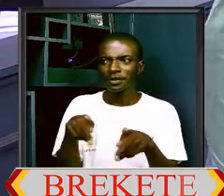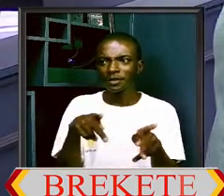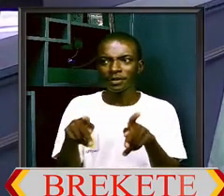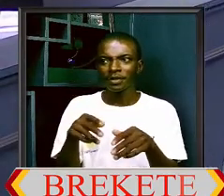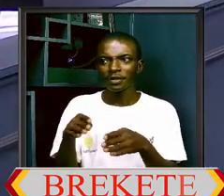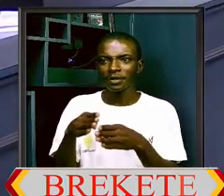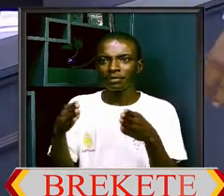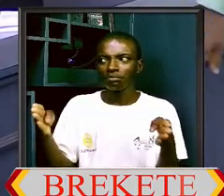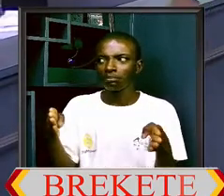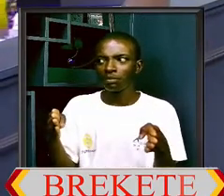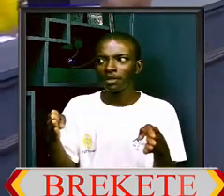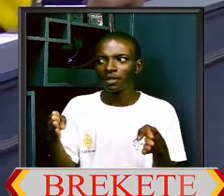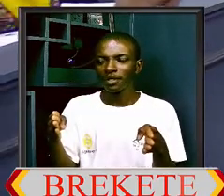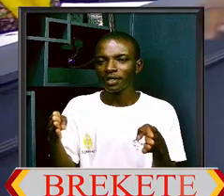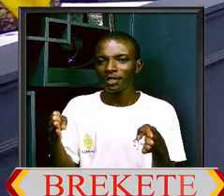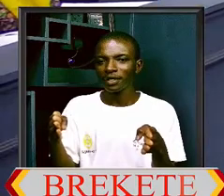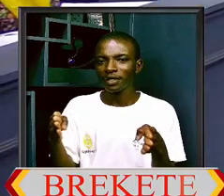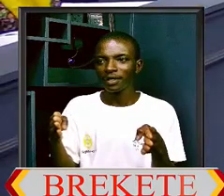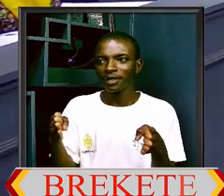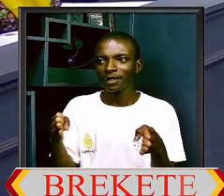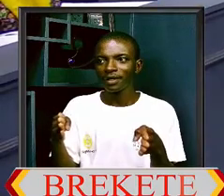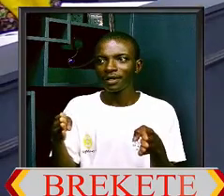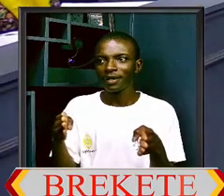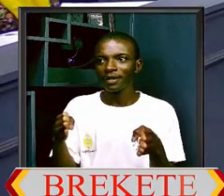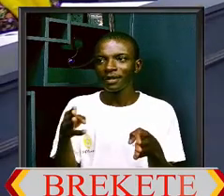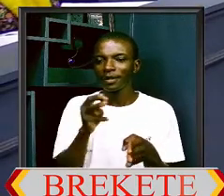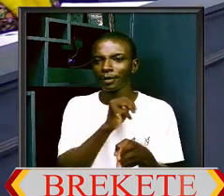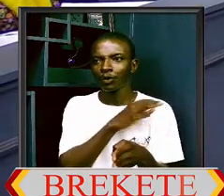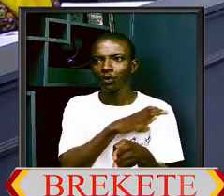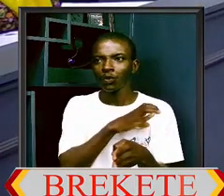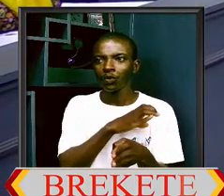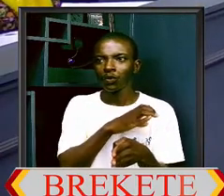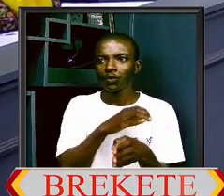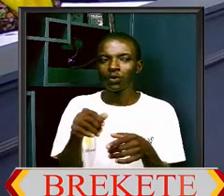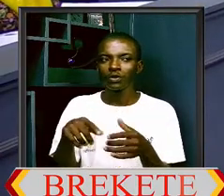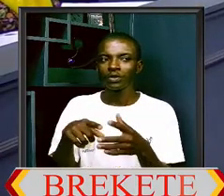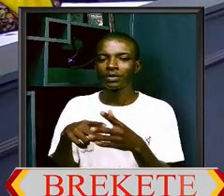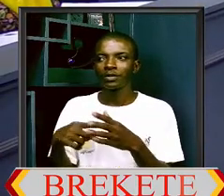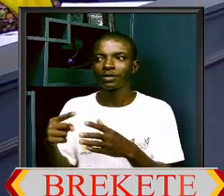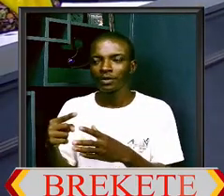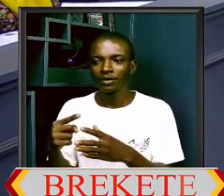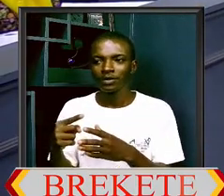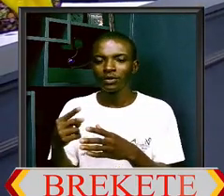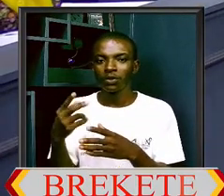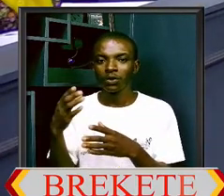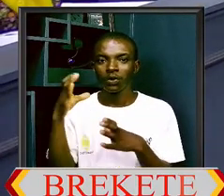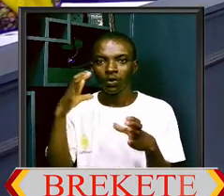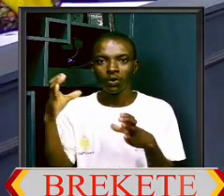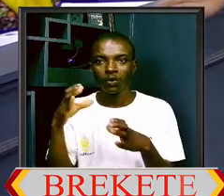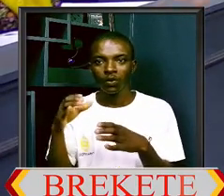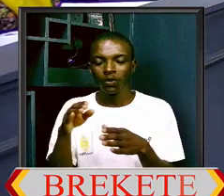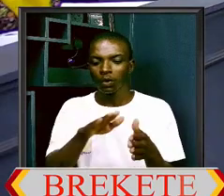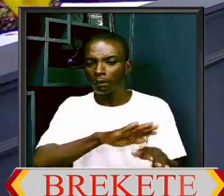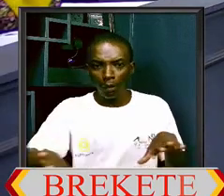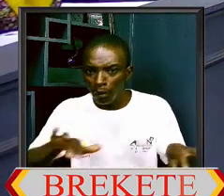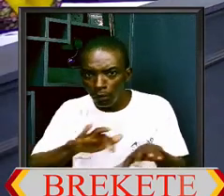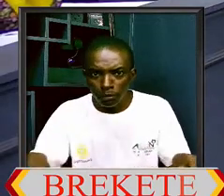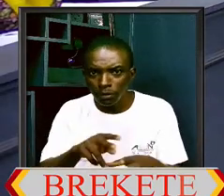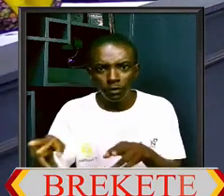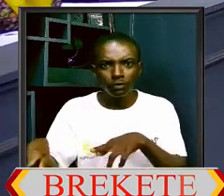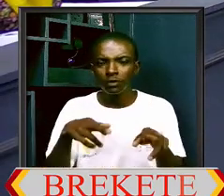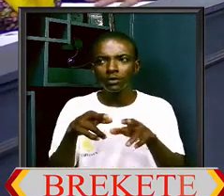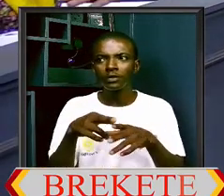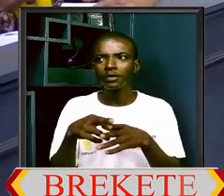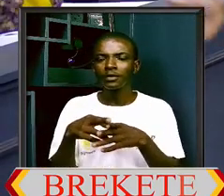the biggest masquerade will be Professor go come come out as they come out you go clear the